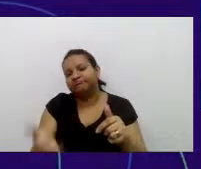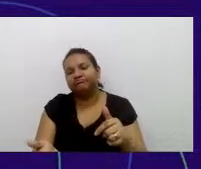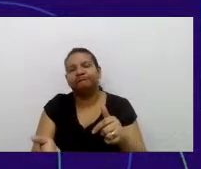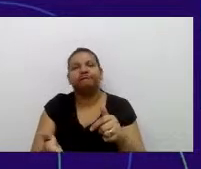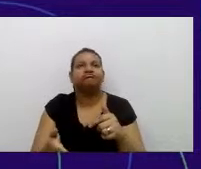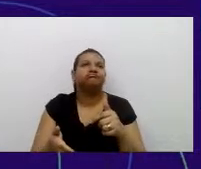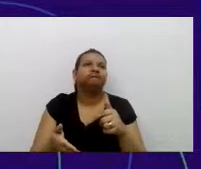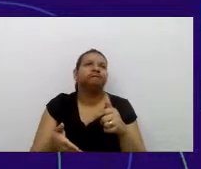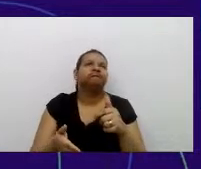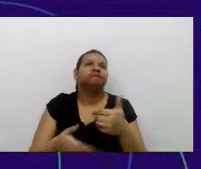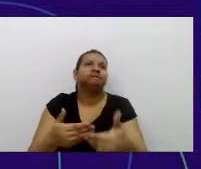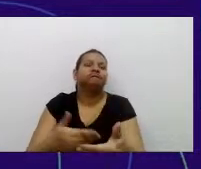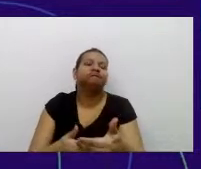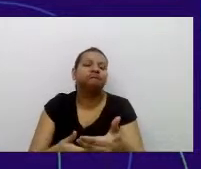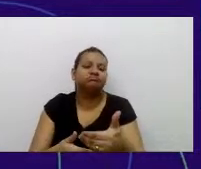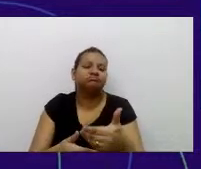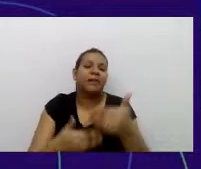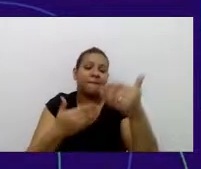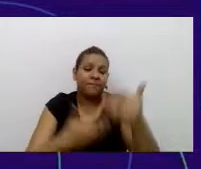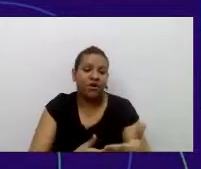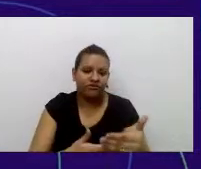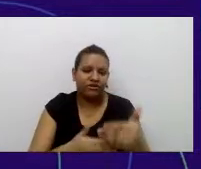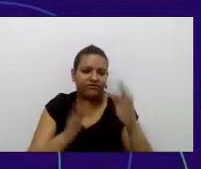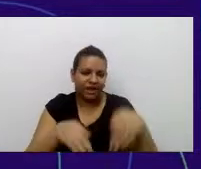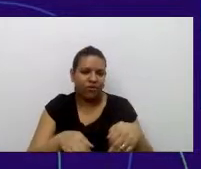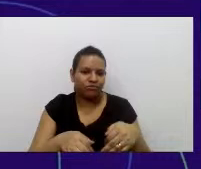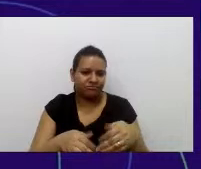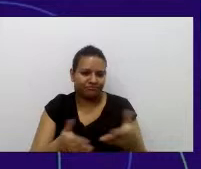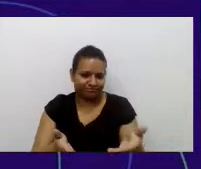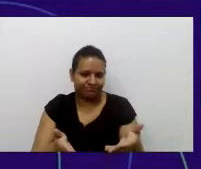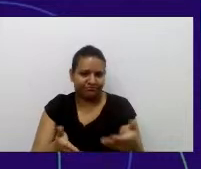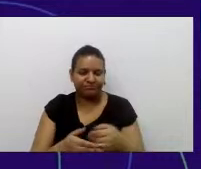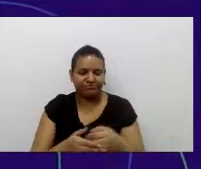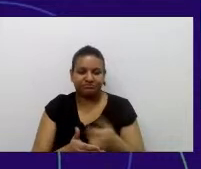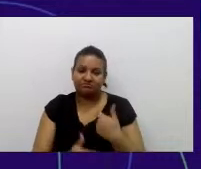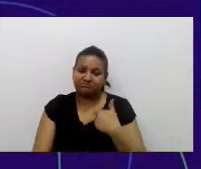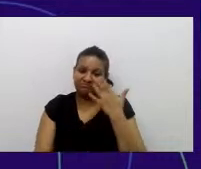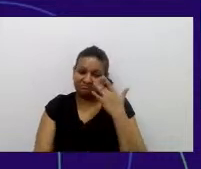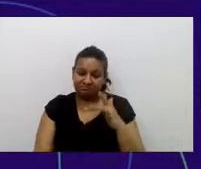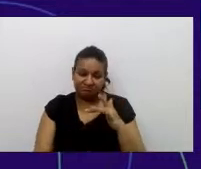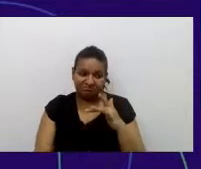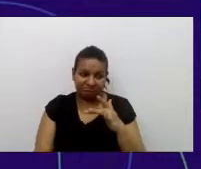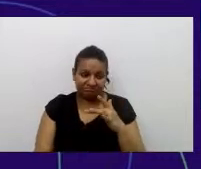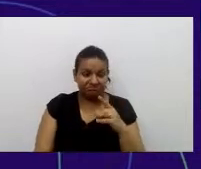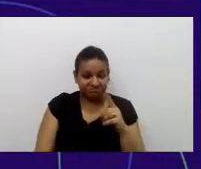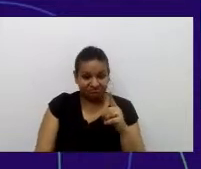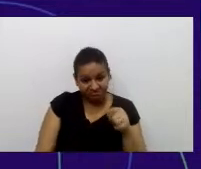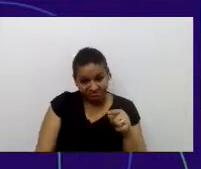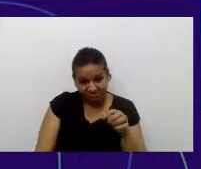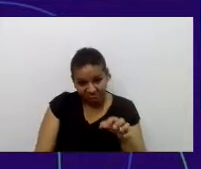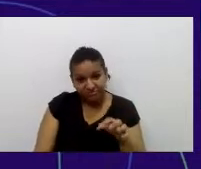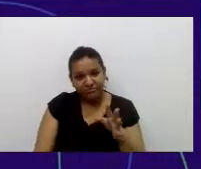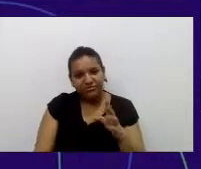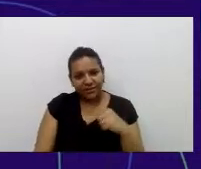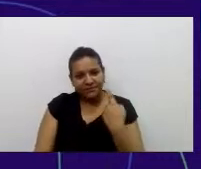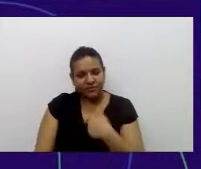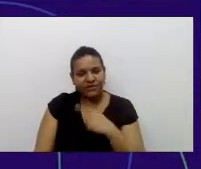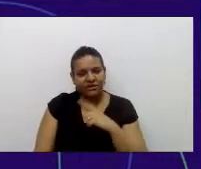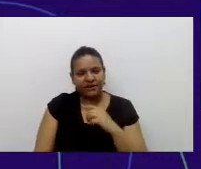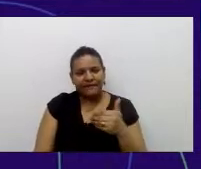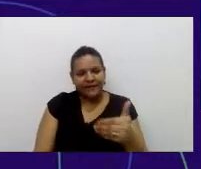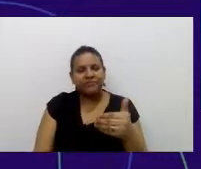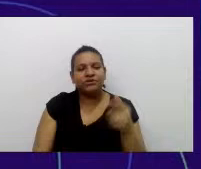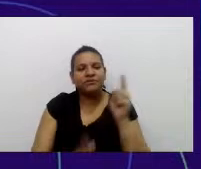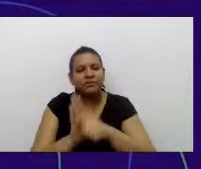don't know if that makes sense, but we're going to have a question and answer section, and I'll be very happy to clarify and go further into these